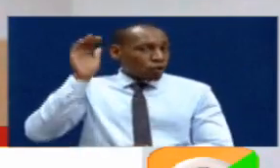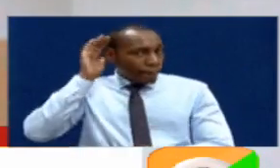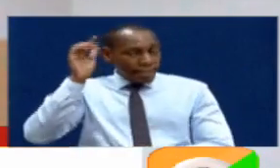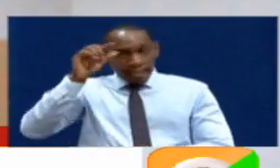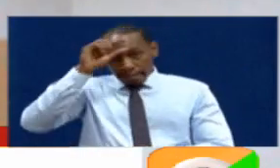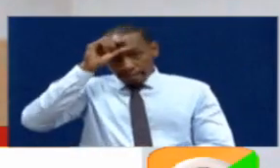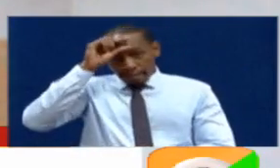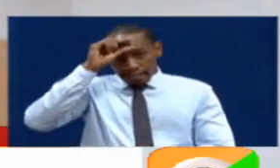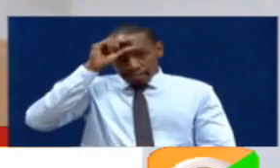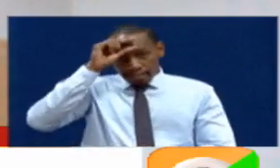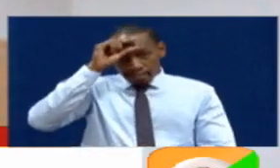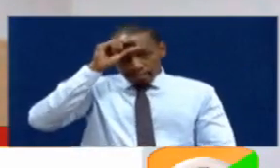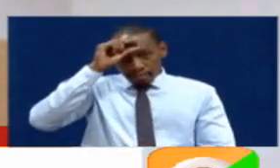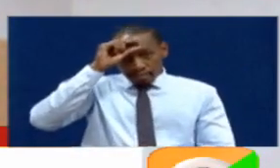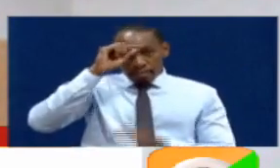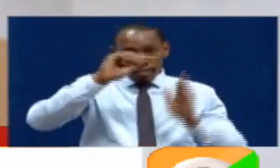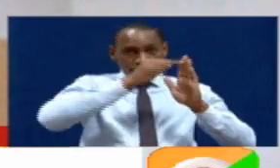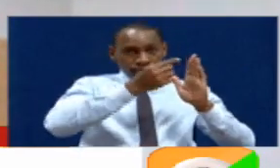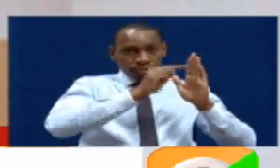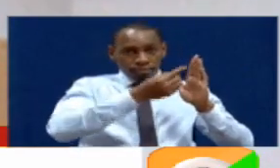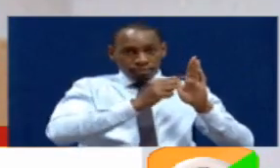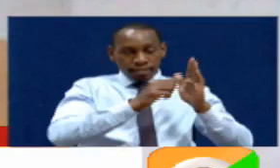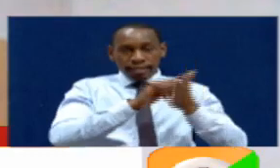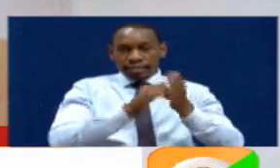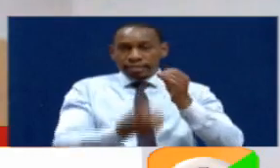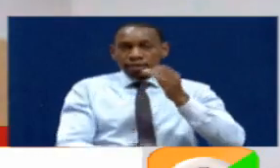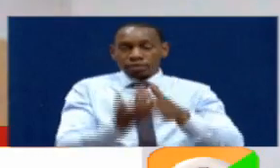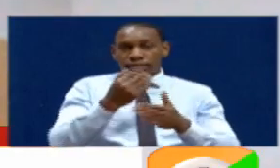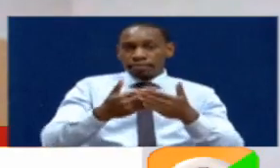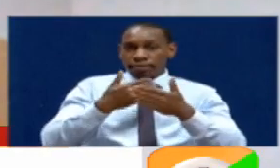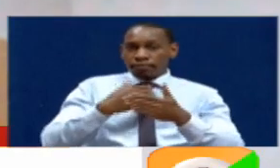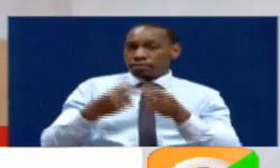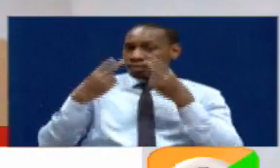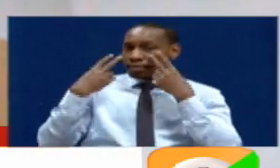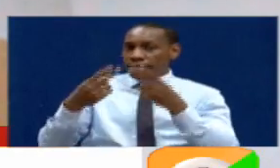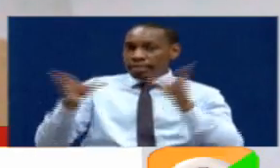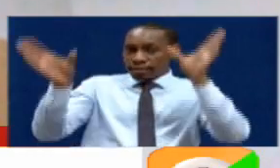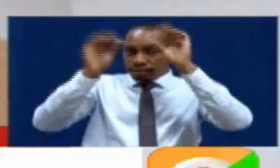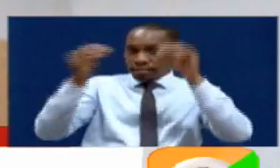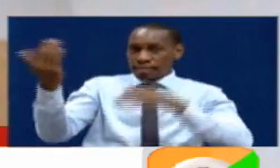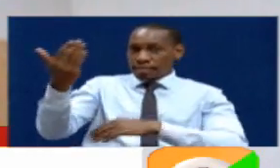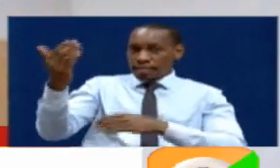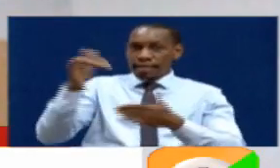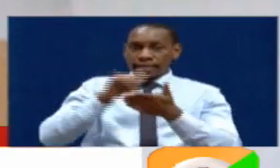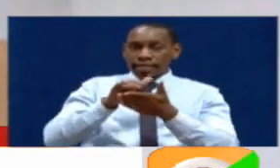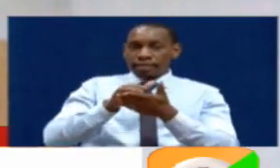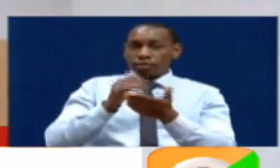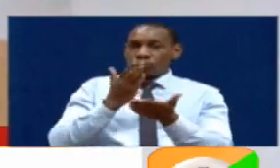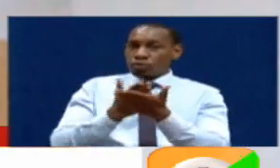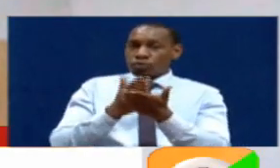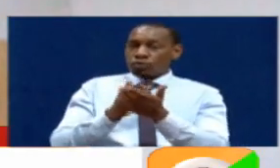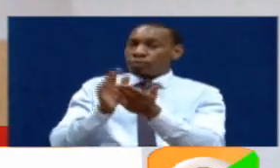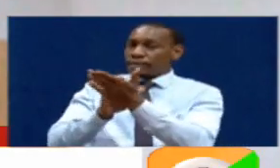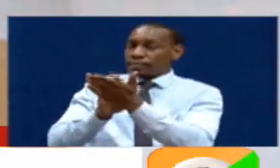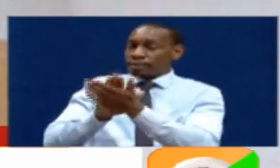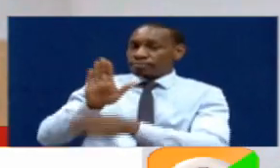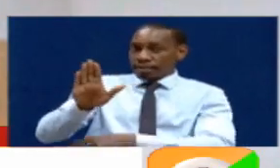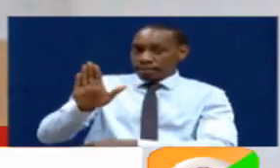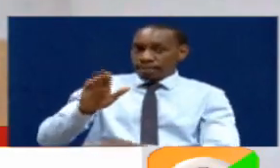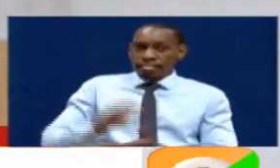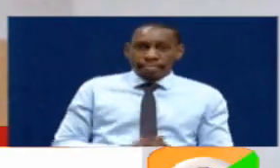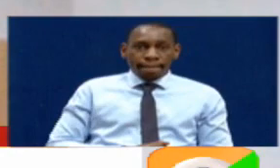government, the guidelines they're putting in place. I've listened to what the president has done today, which I absolutely recommend him for